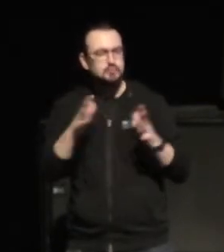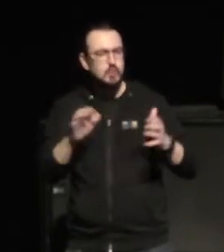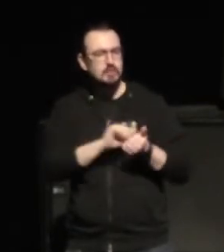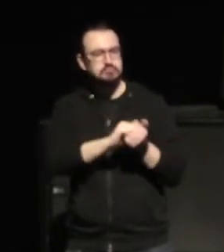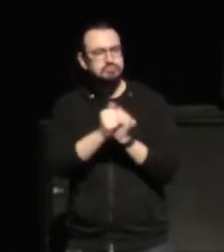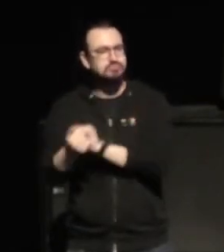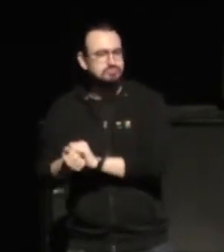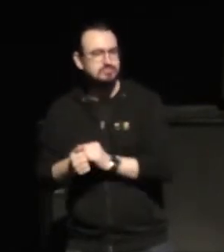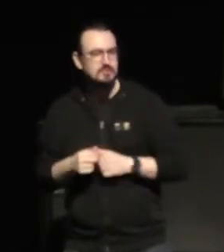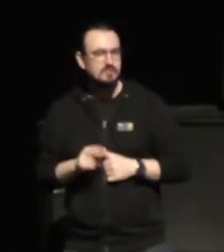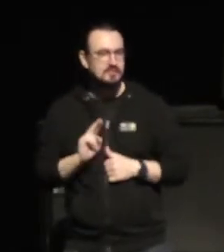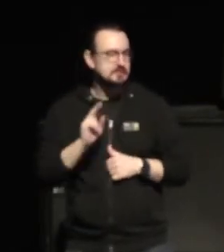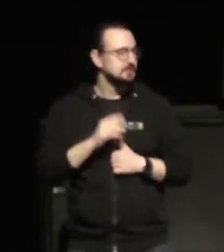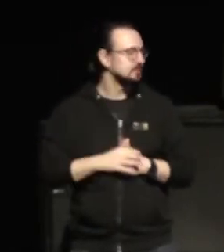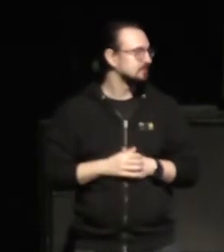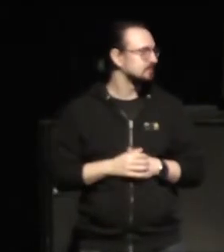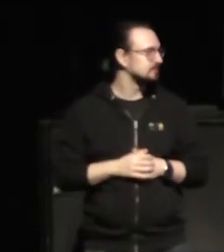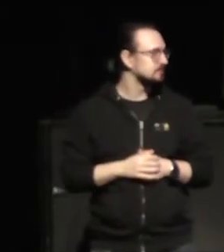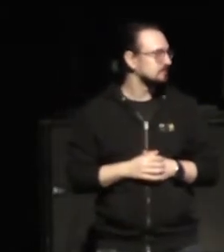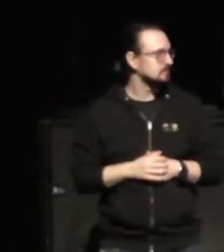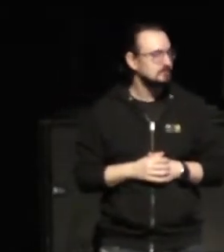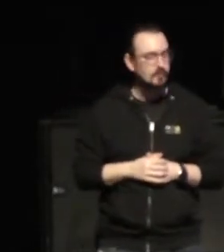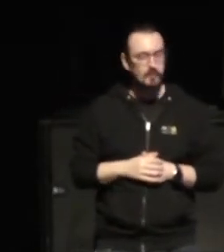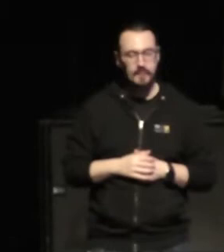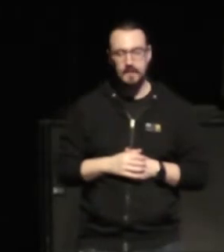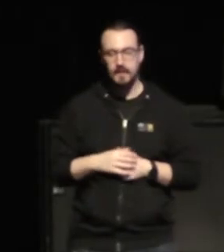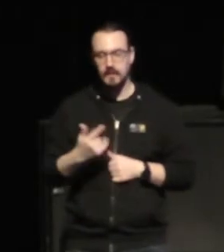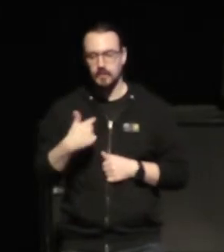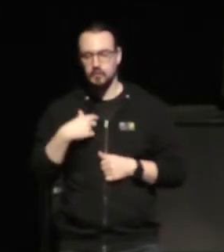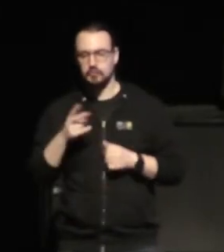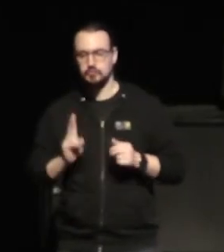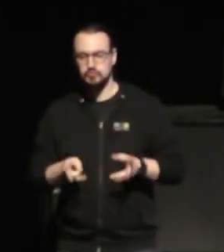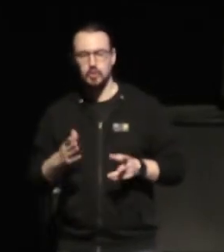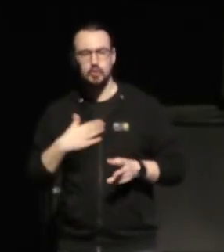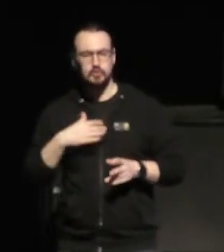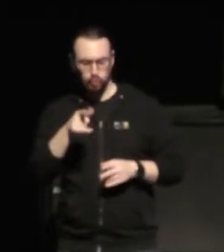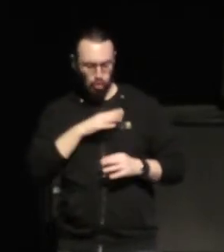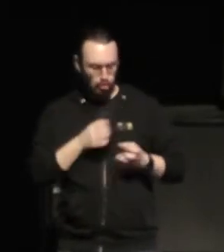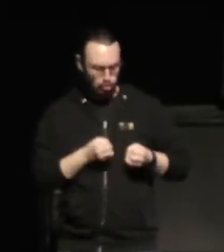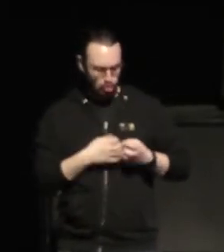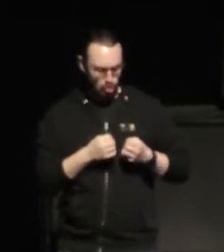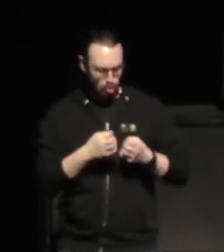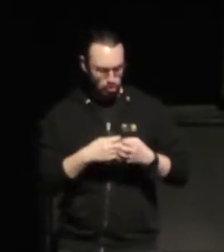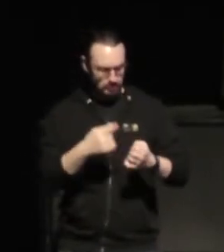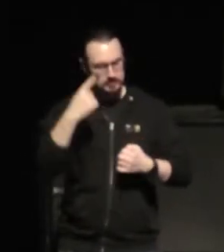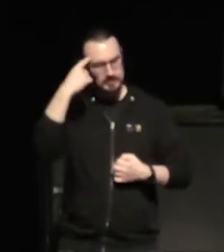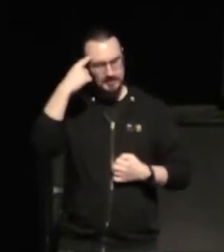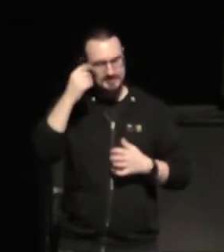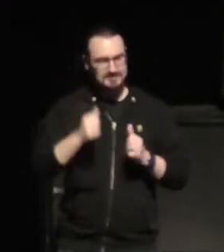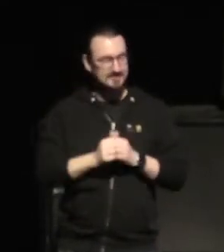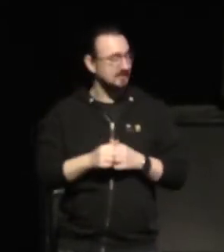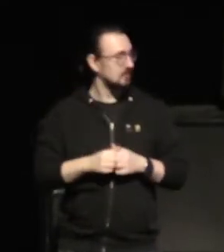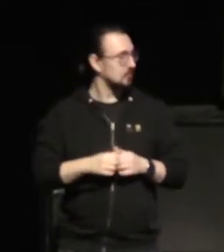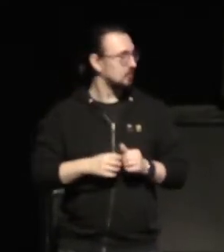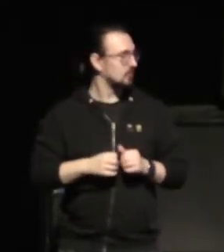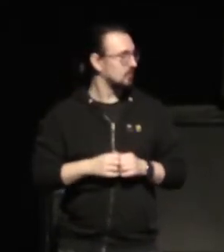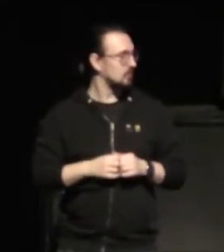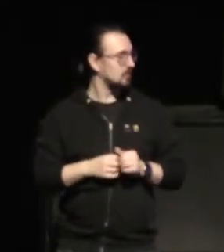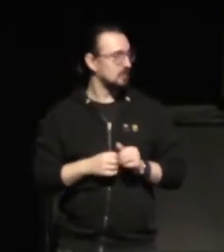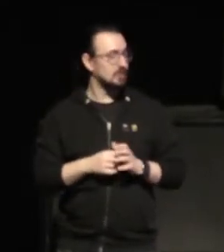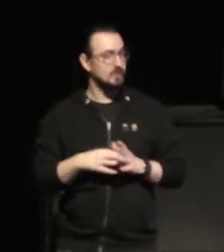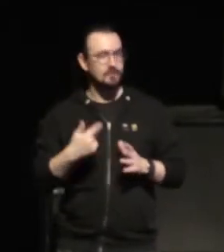difference. I'm so happy that you're already into solutions, because that's basically what, when we